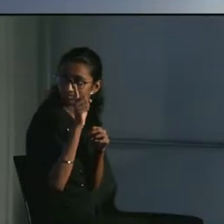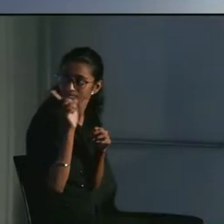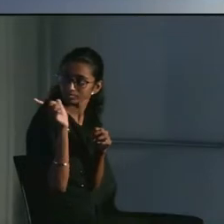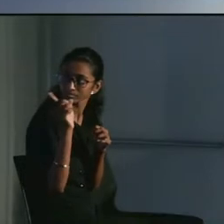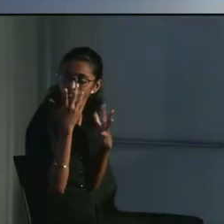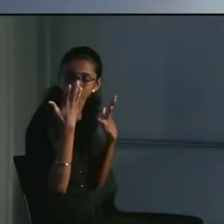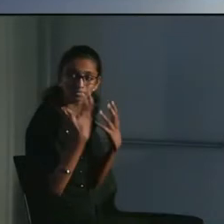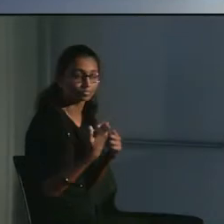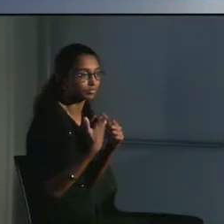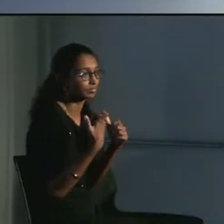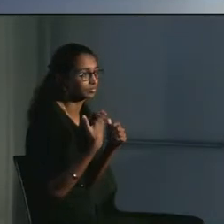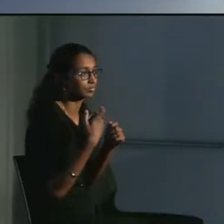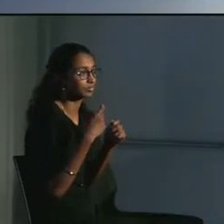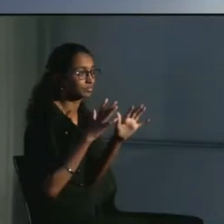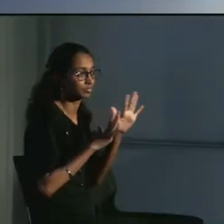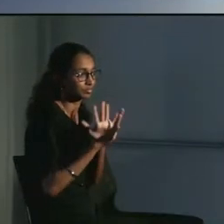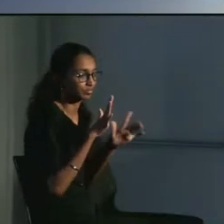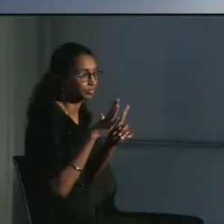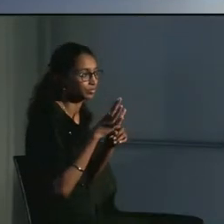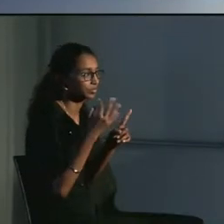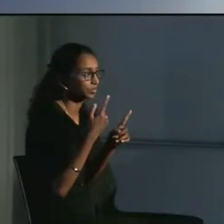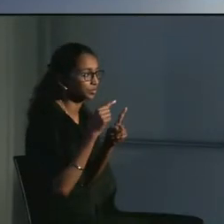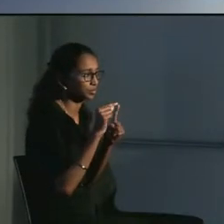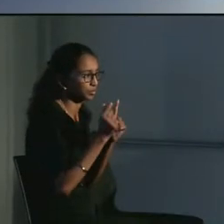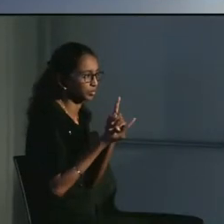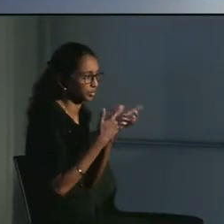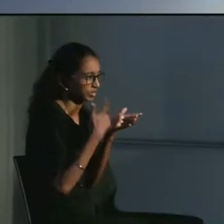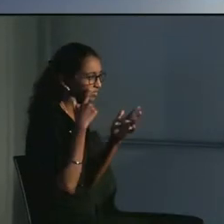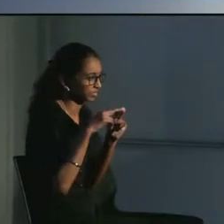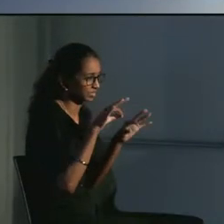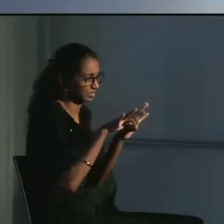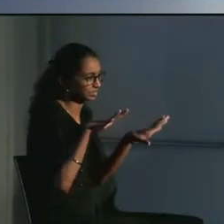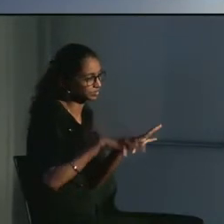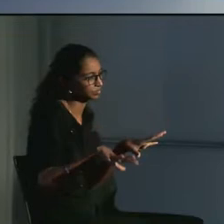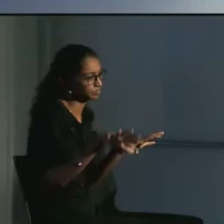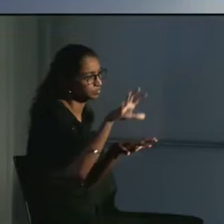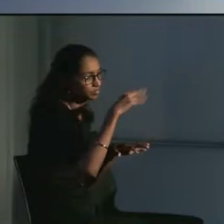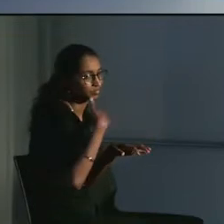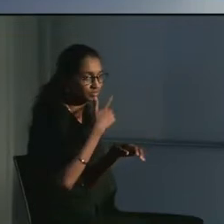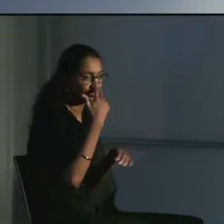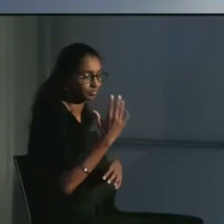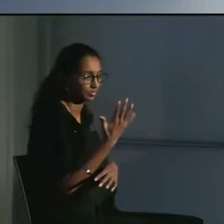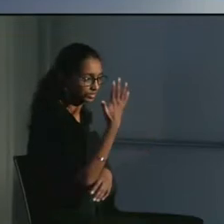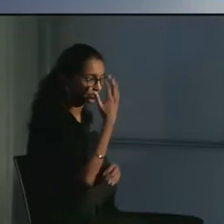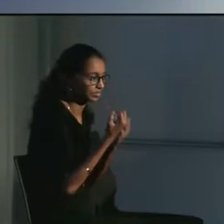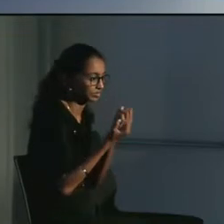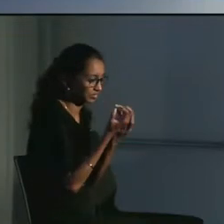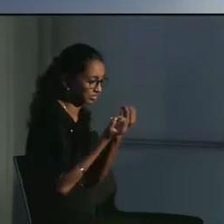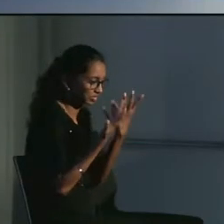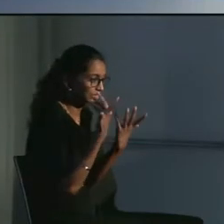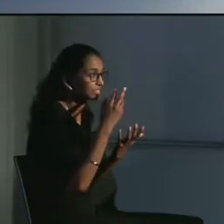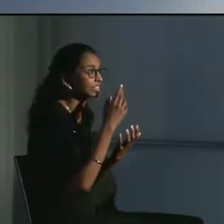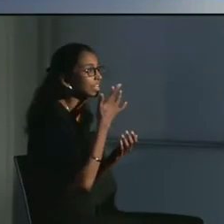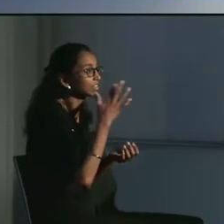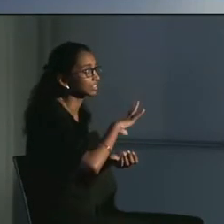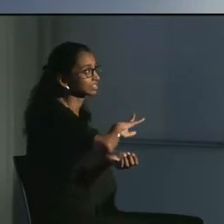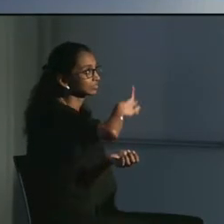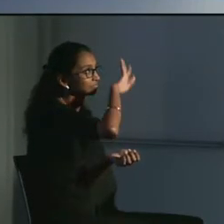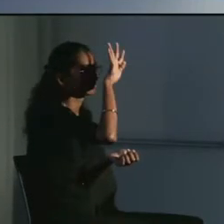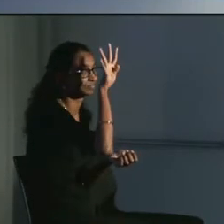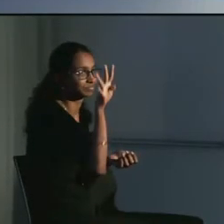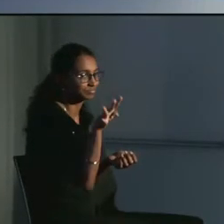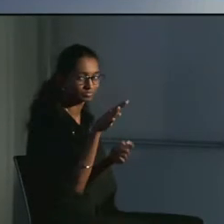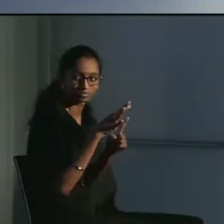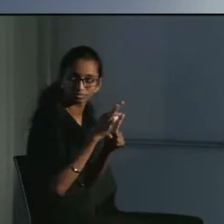by commissioning beautification drives across the city, where we saw trees, flowers, and rainbows as open canvases